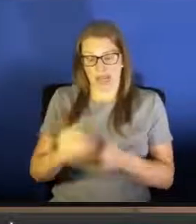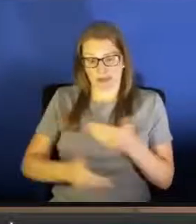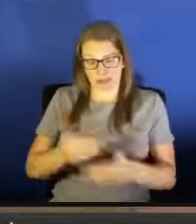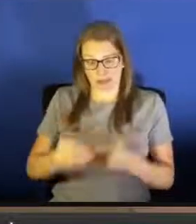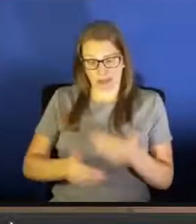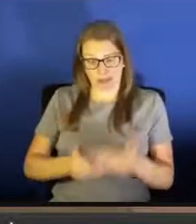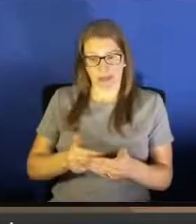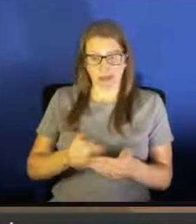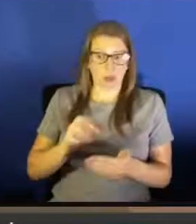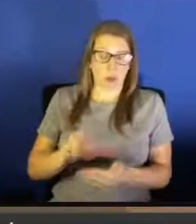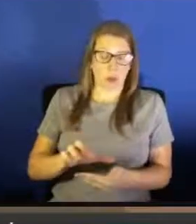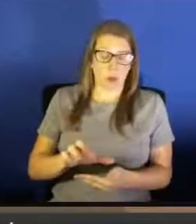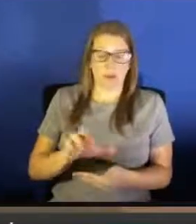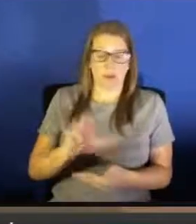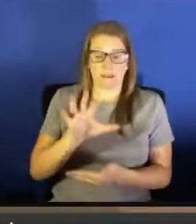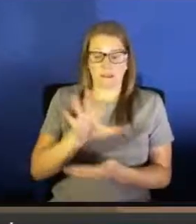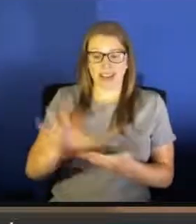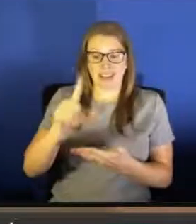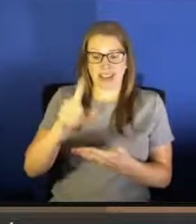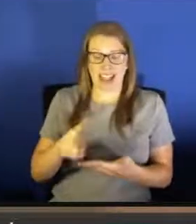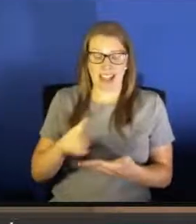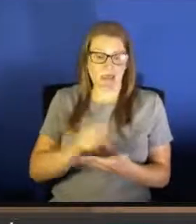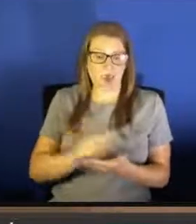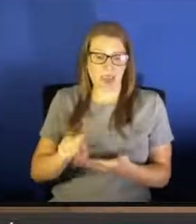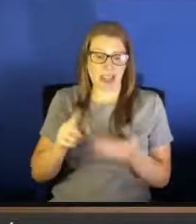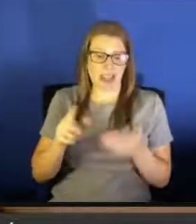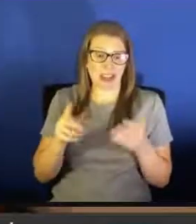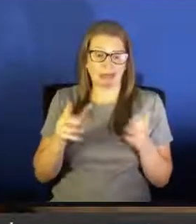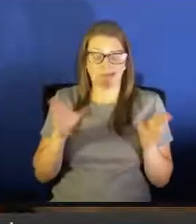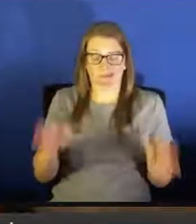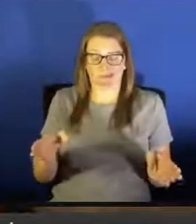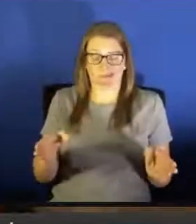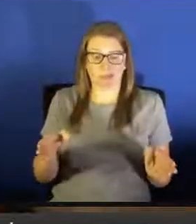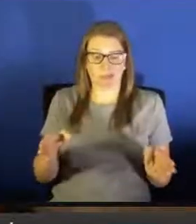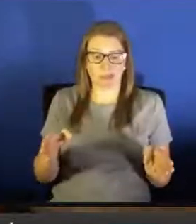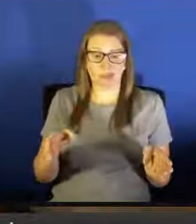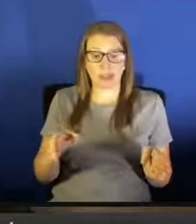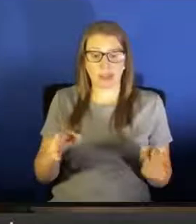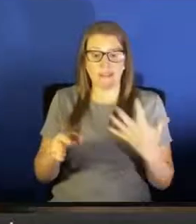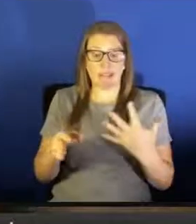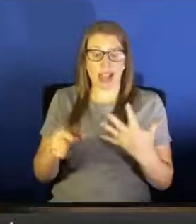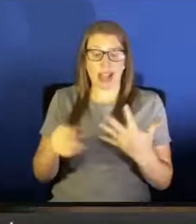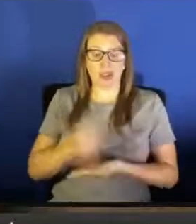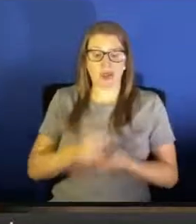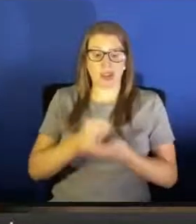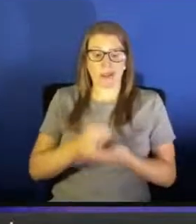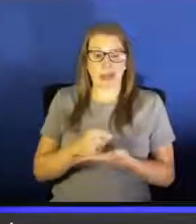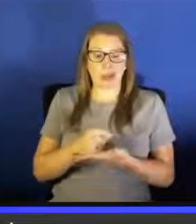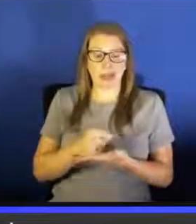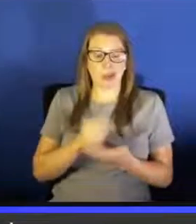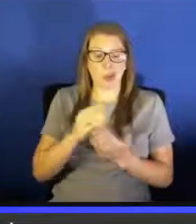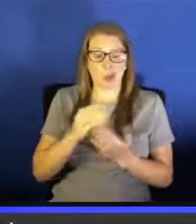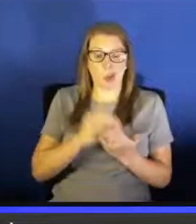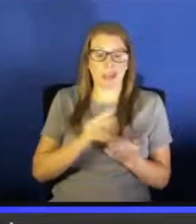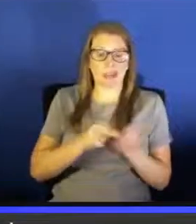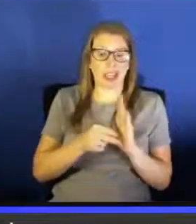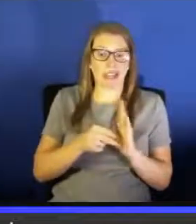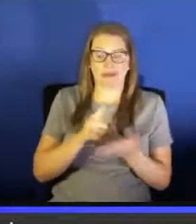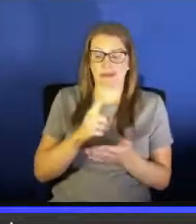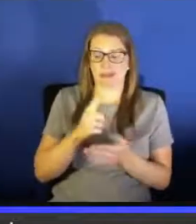now, like 5.5-week course, we can go to a 5-treatment course. It can be done in 1 week. Like every